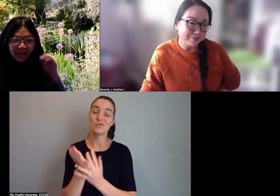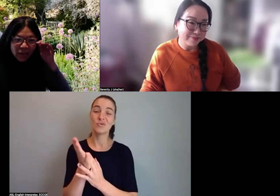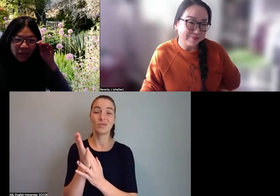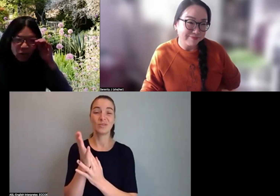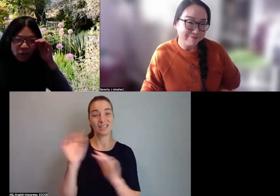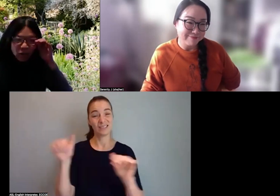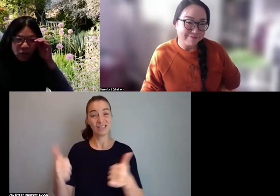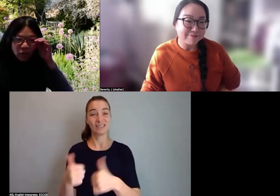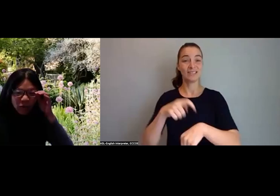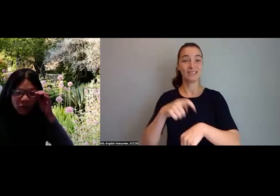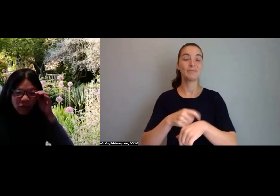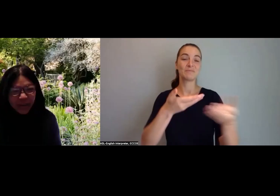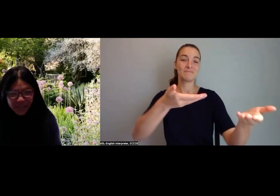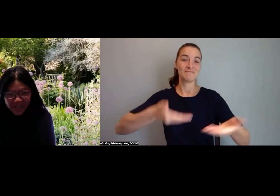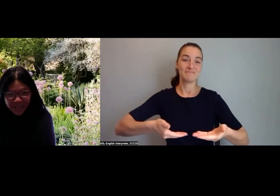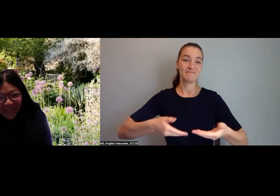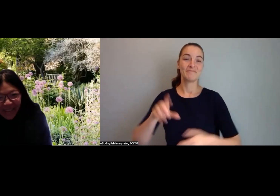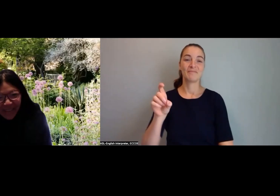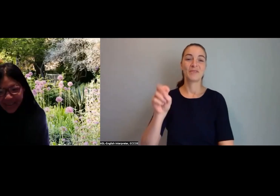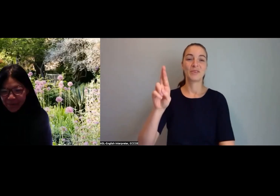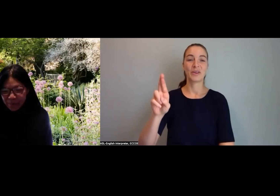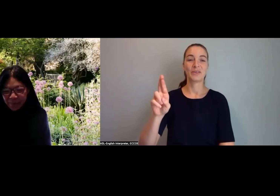Thank you for that introduction.